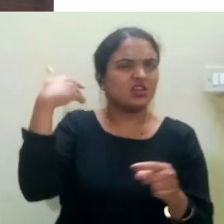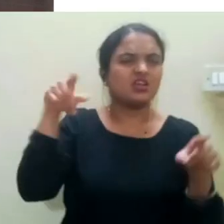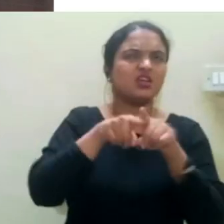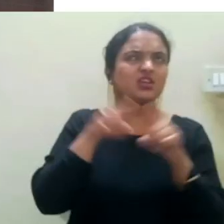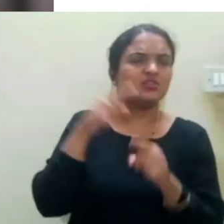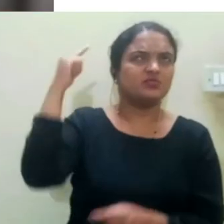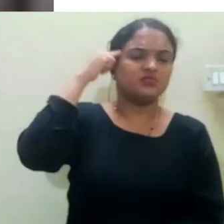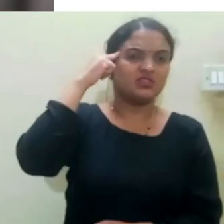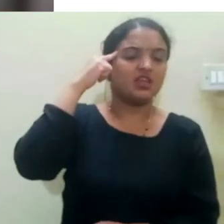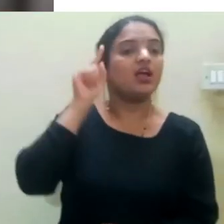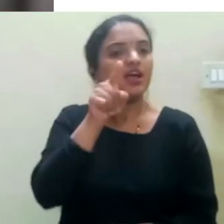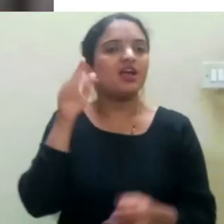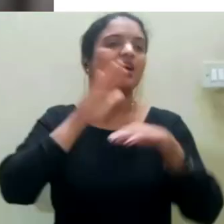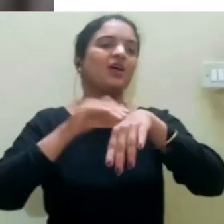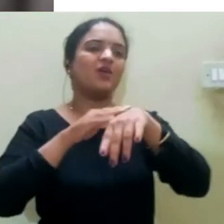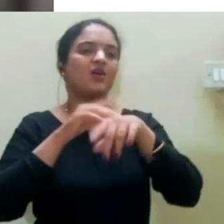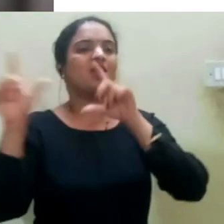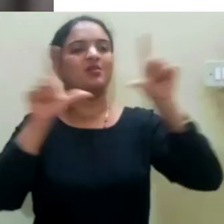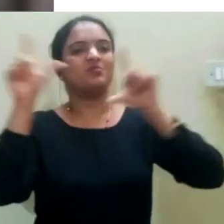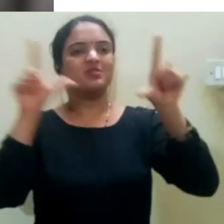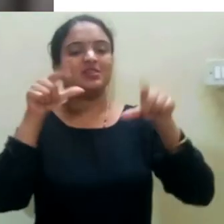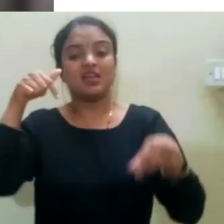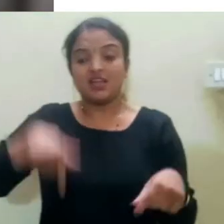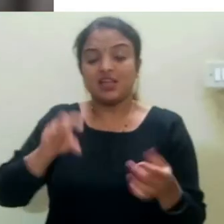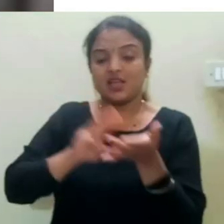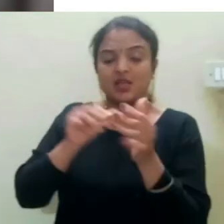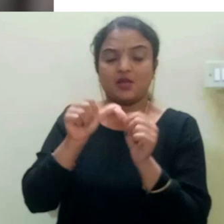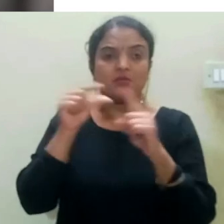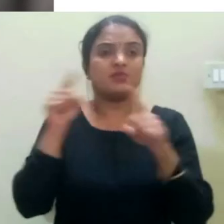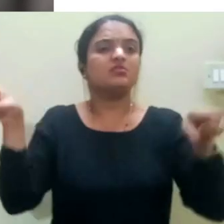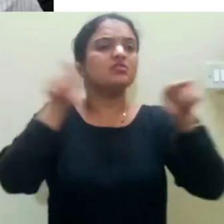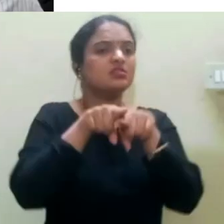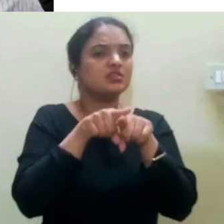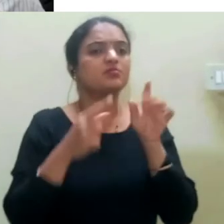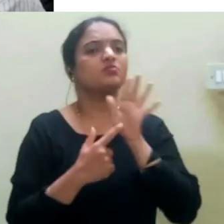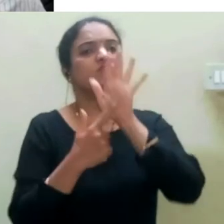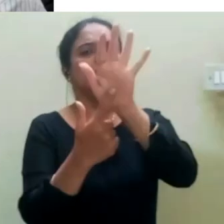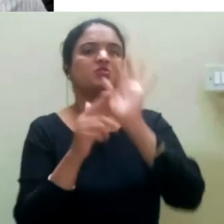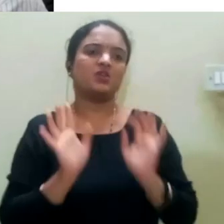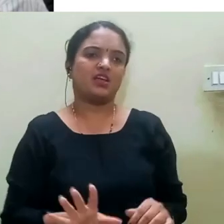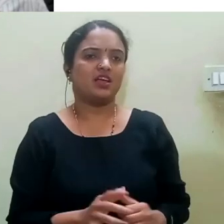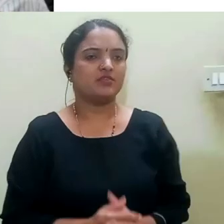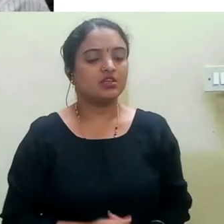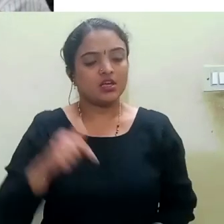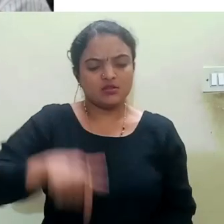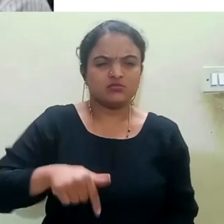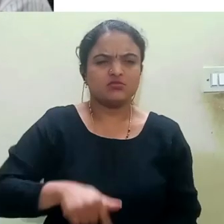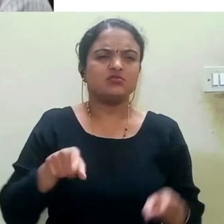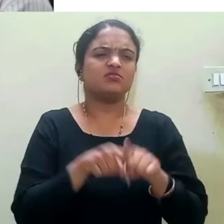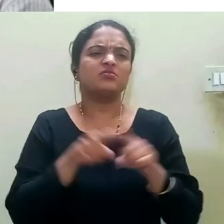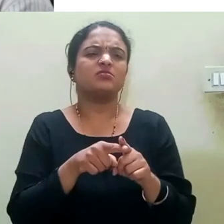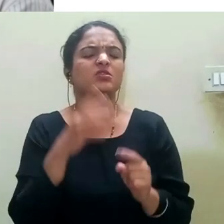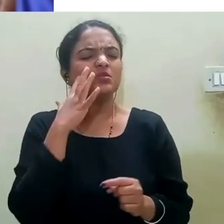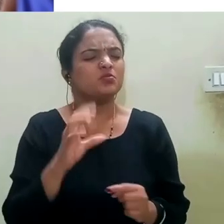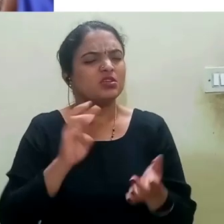knowledge building. And this is also key to how we define our museum here at MAP. Our work in education and outreach forms